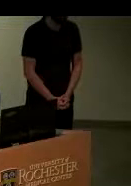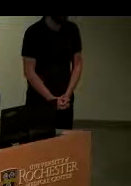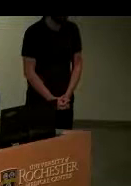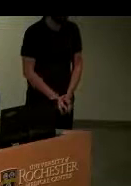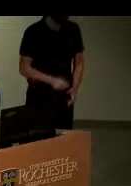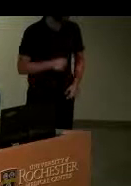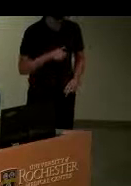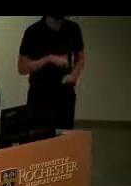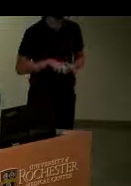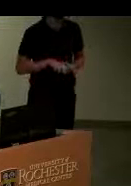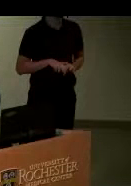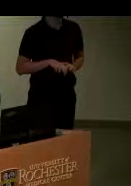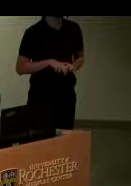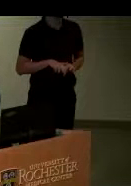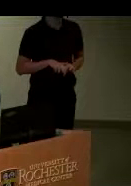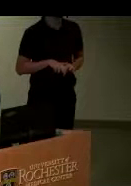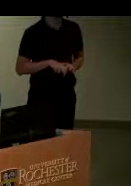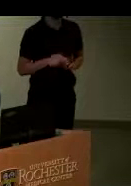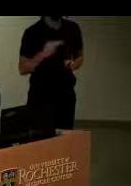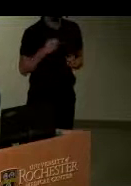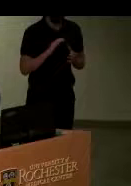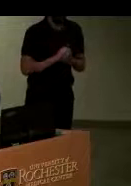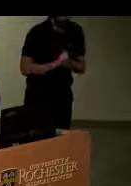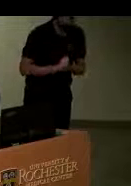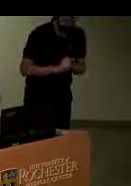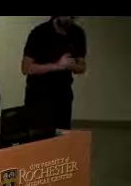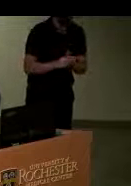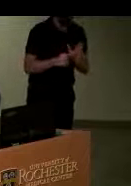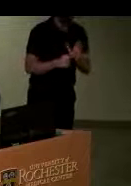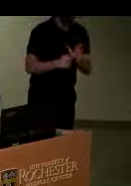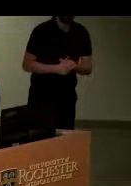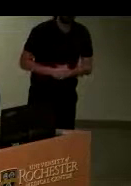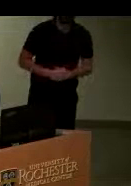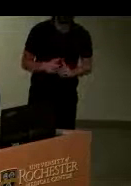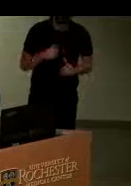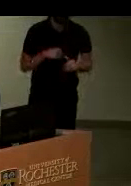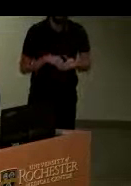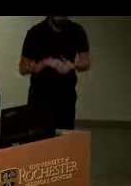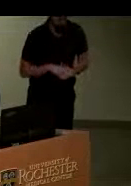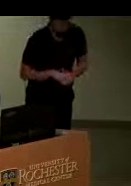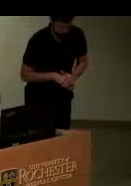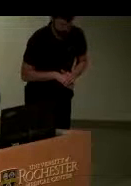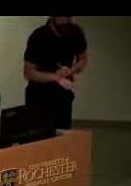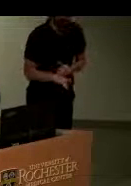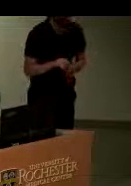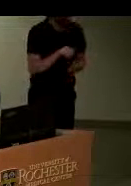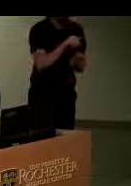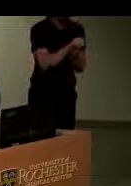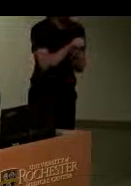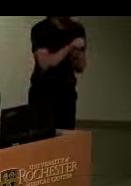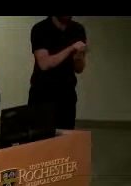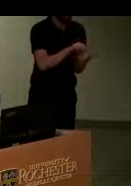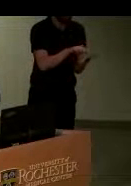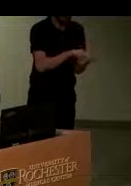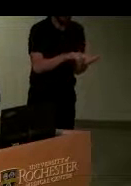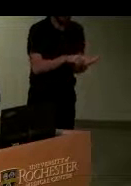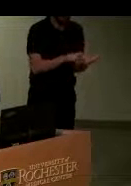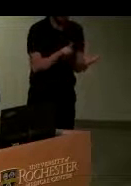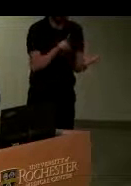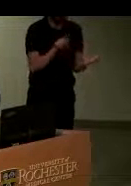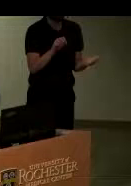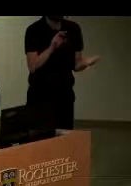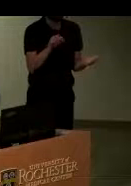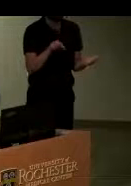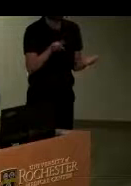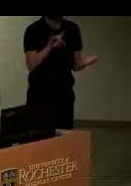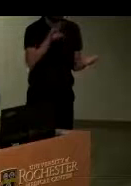I'm sitting there. He says, for instance, I walked in and picked up the clipboard, and it said that she had